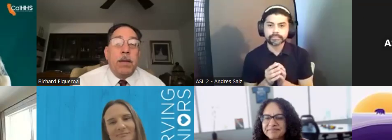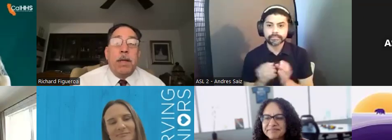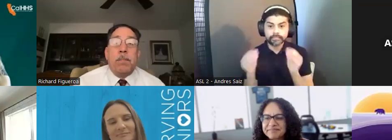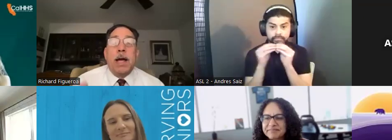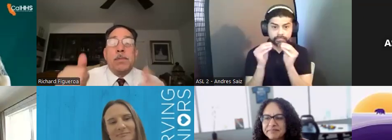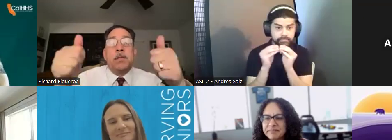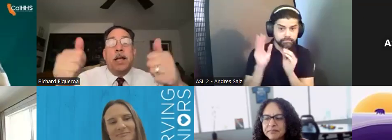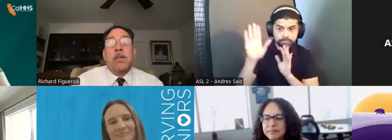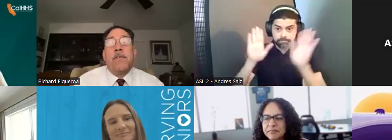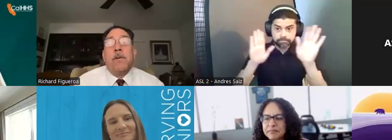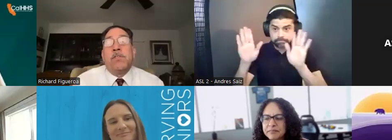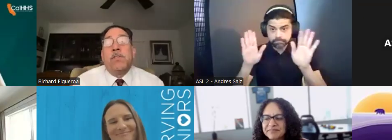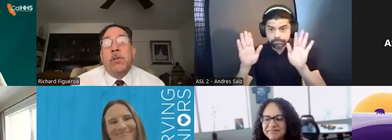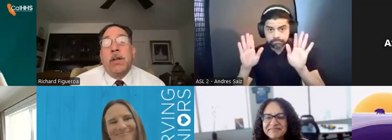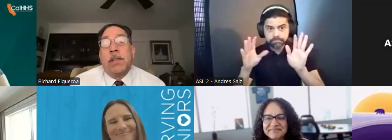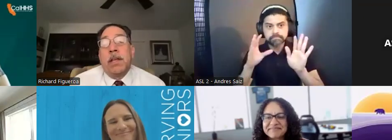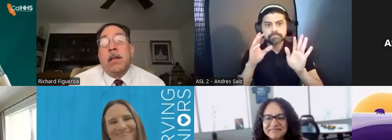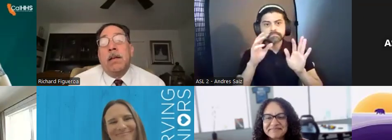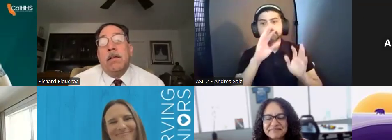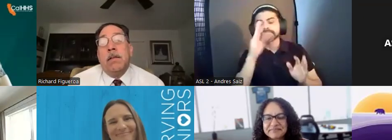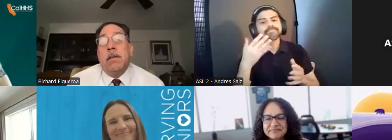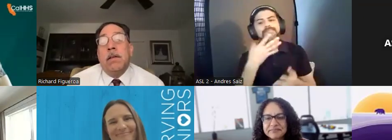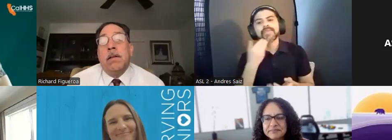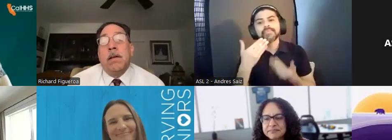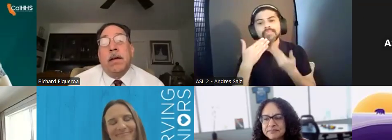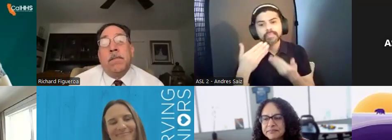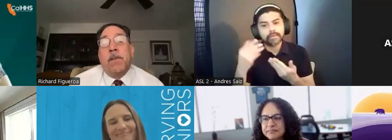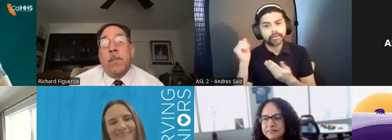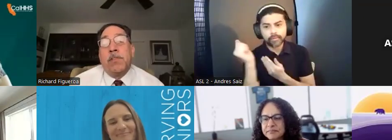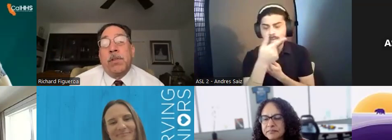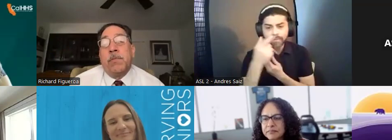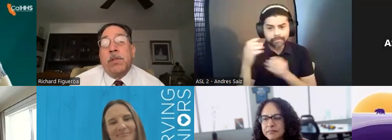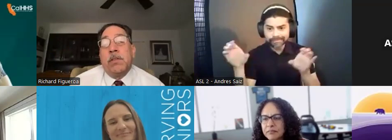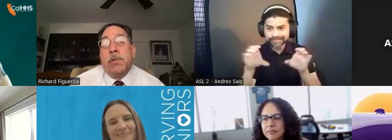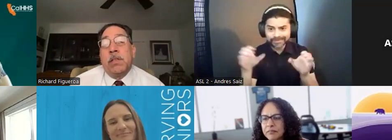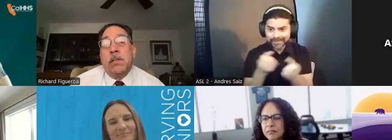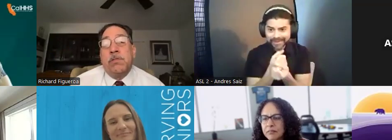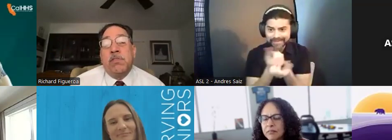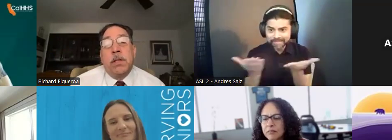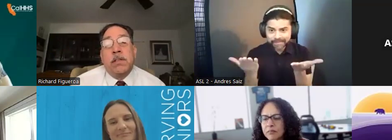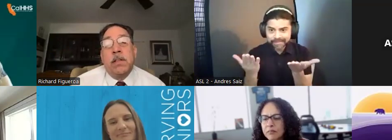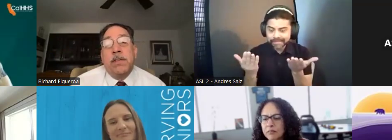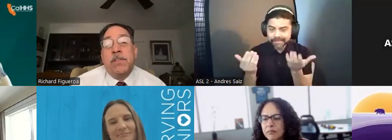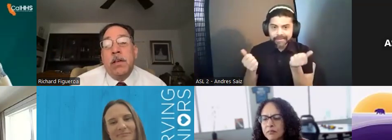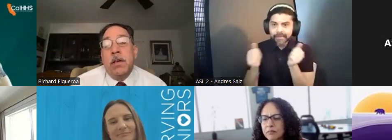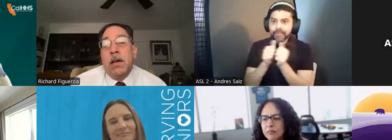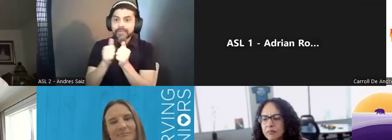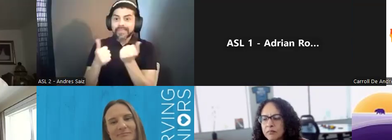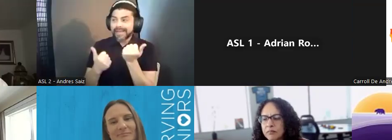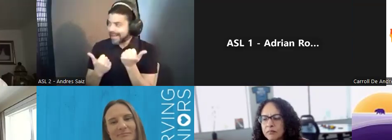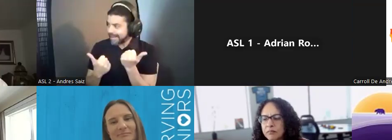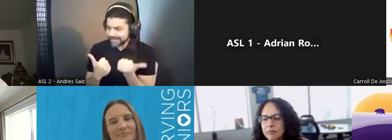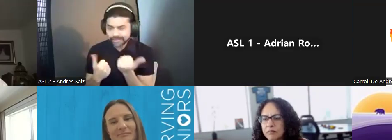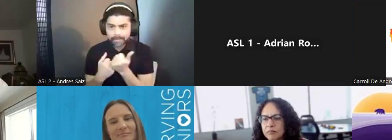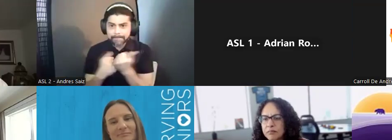Again, my big ups. Thank you, folks, for doing everything, for helping us with this huge, tremendous lift,